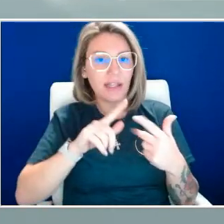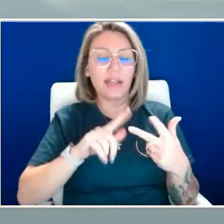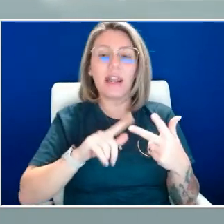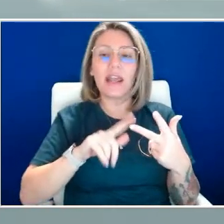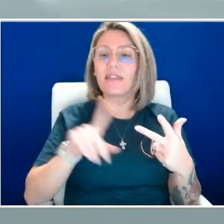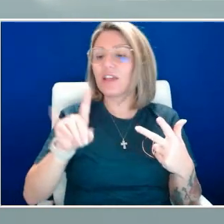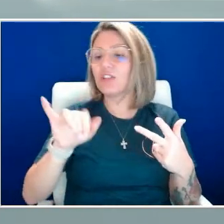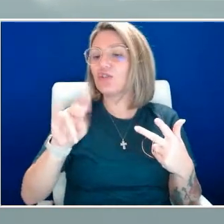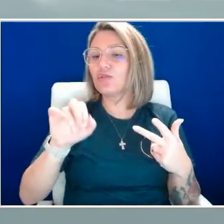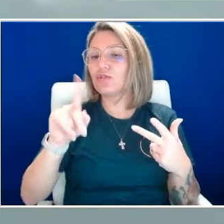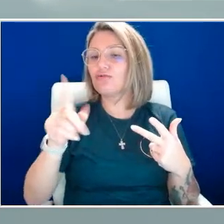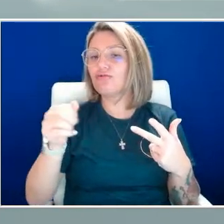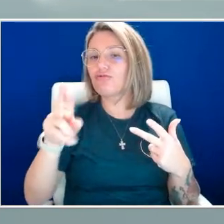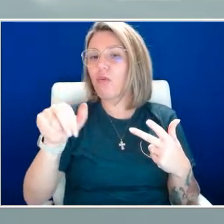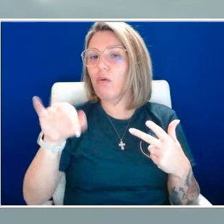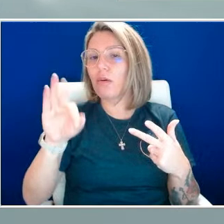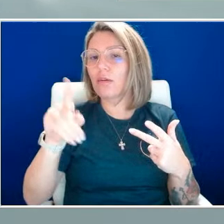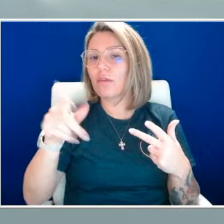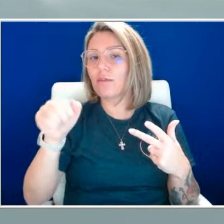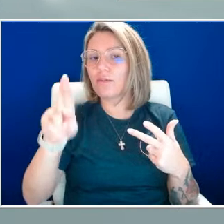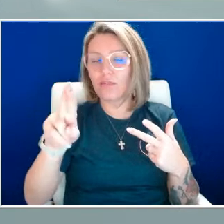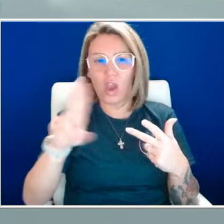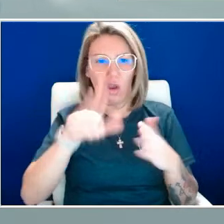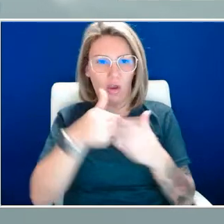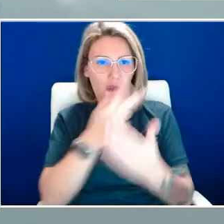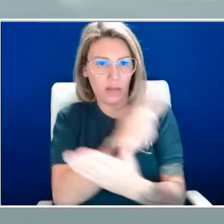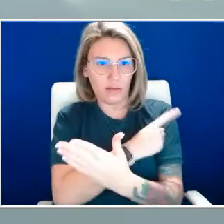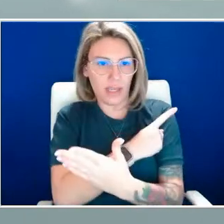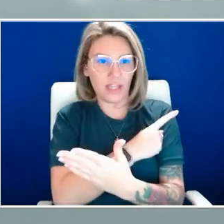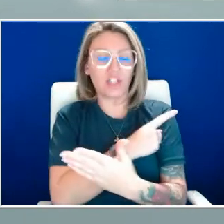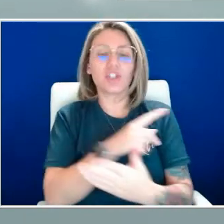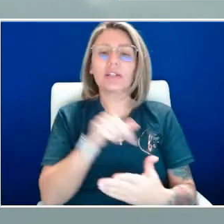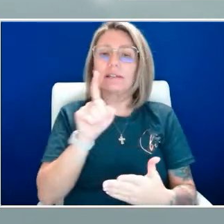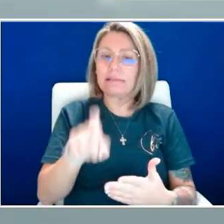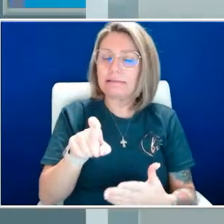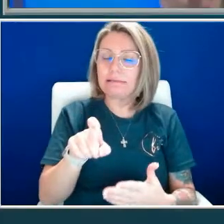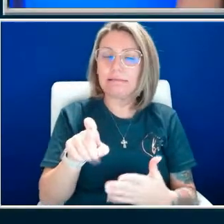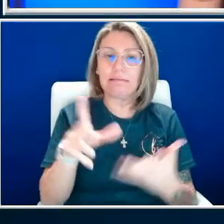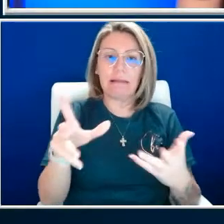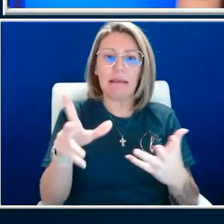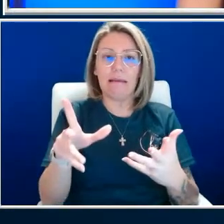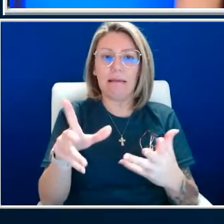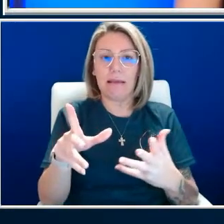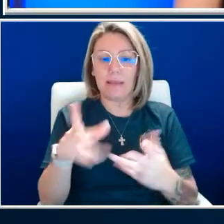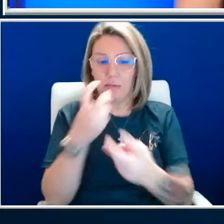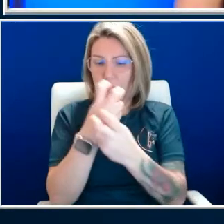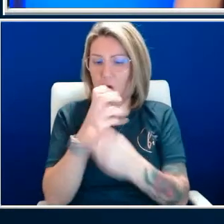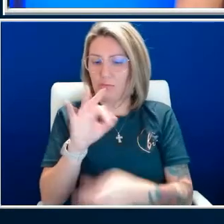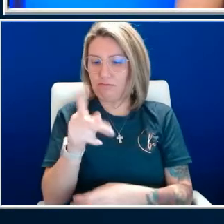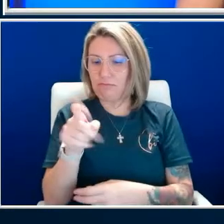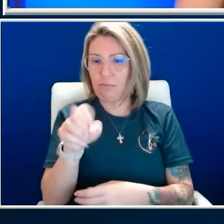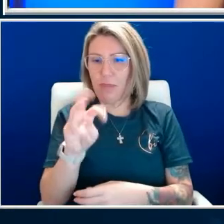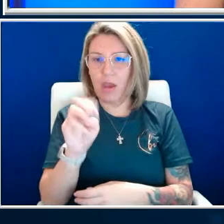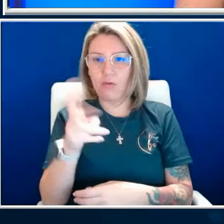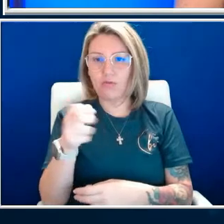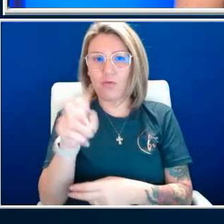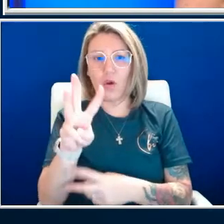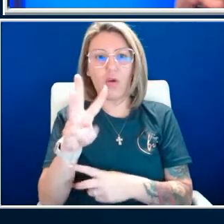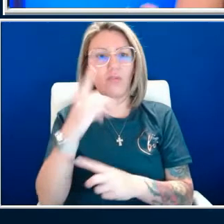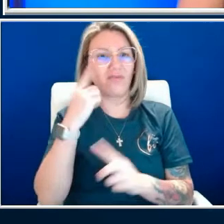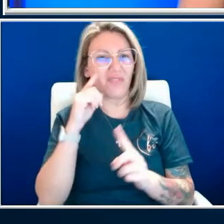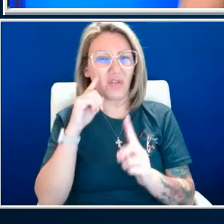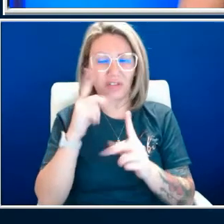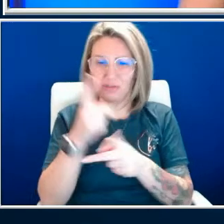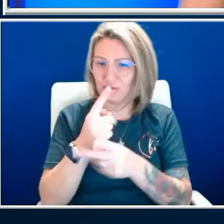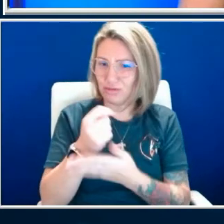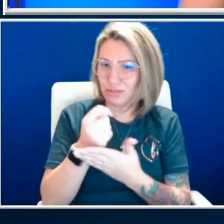cases, the patient had cancer. They needed that bone marrow transplant to treat that cancer. So why wouldn't we just use this